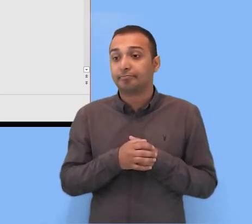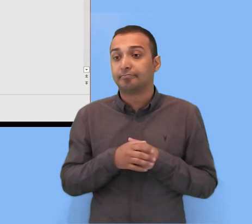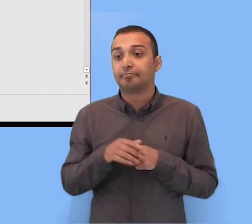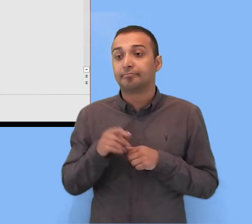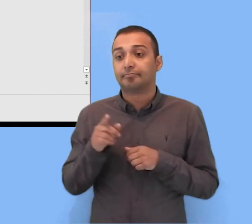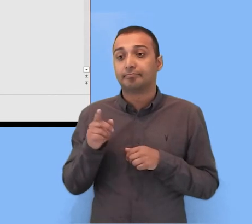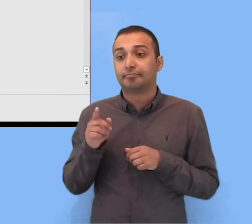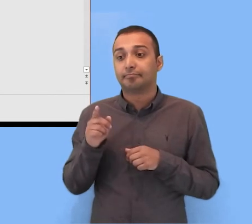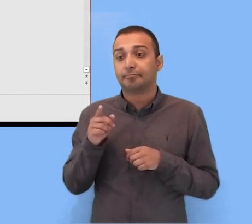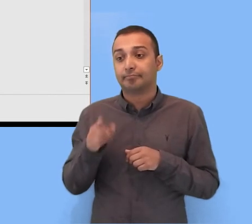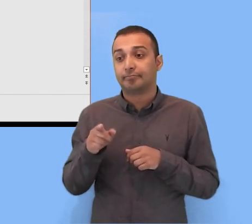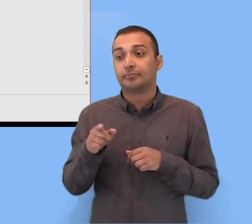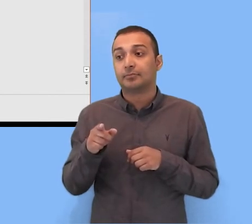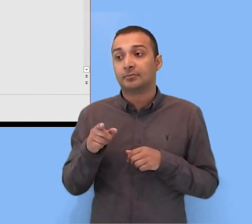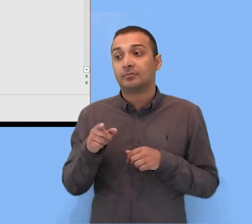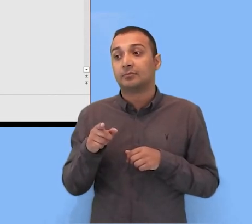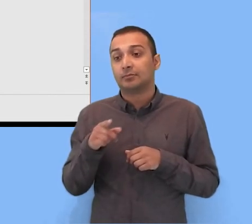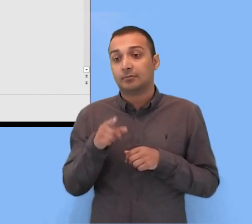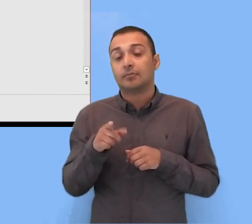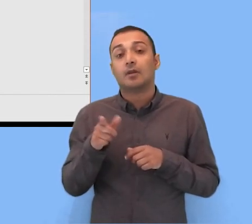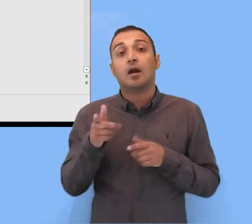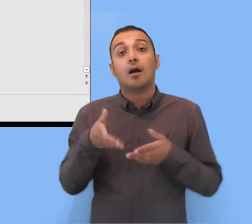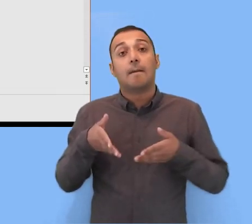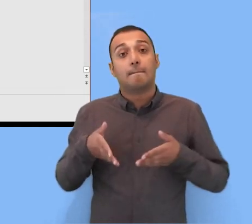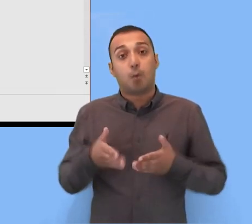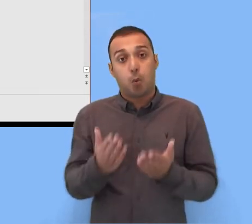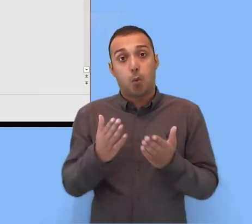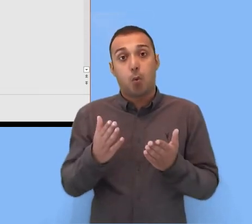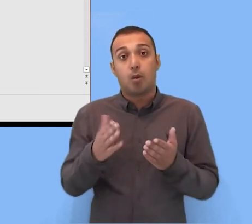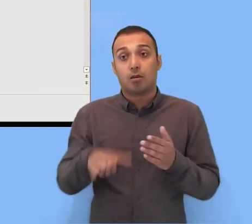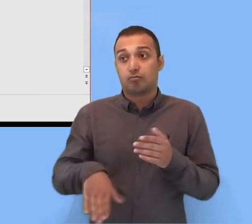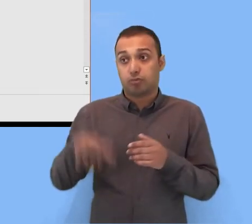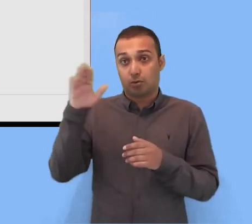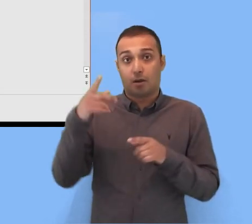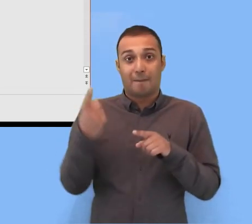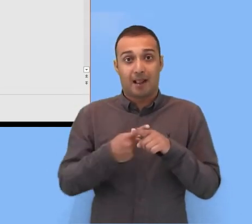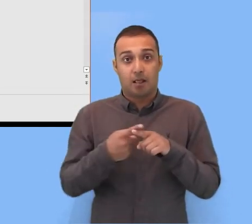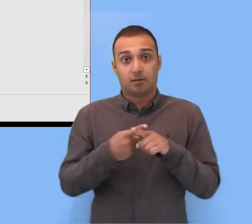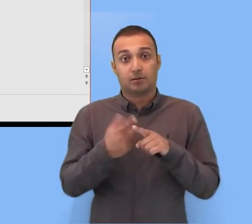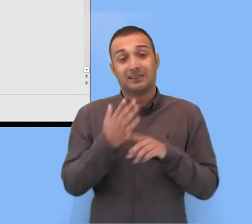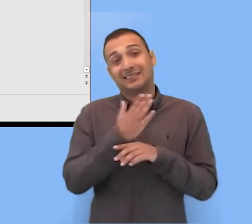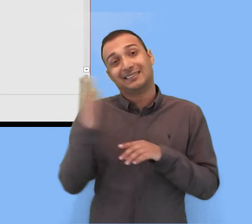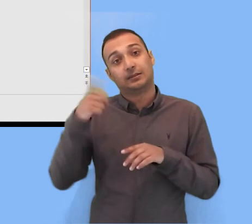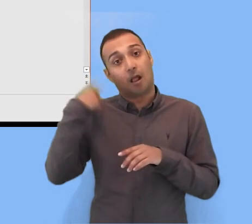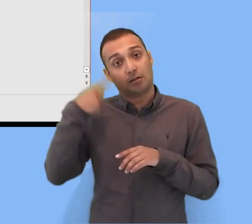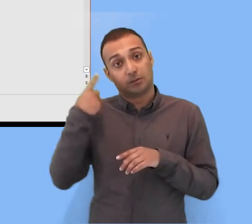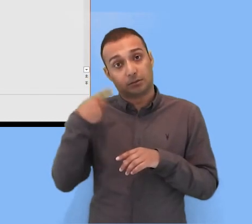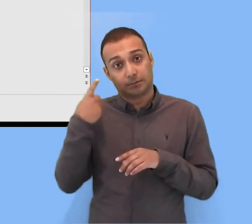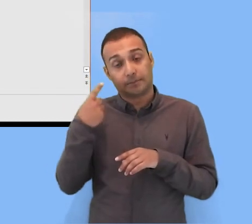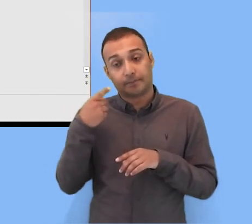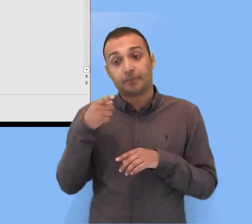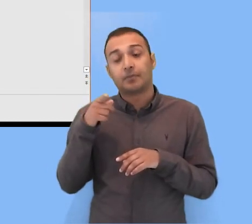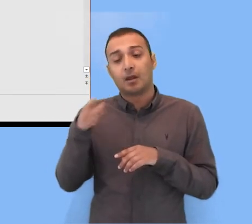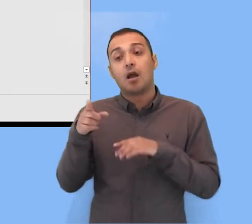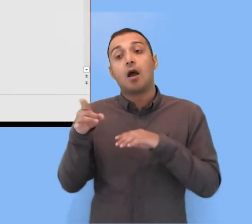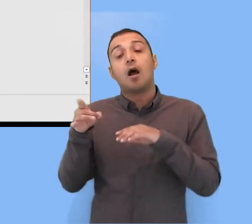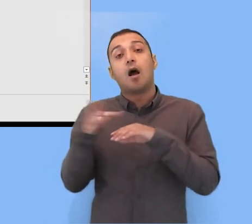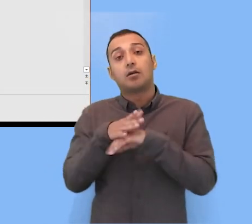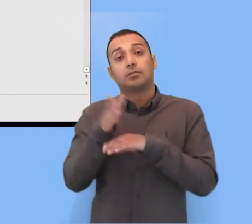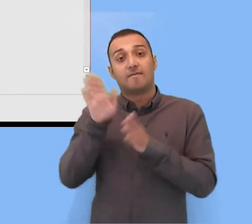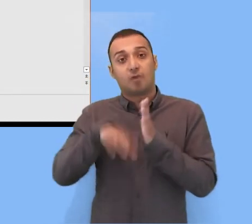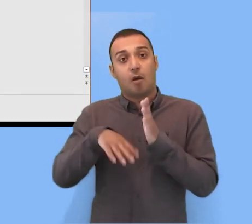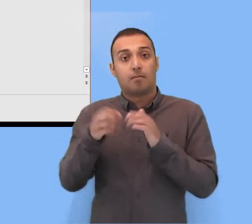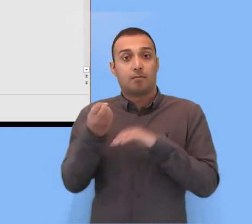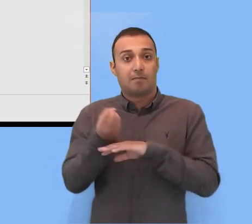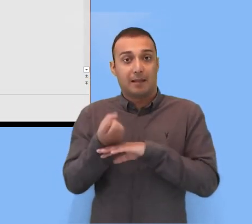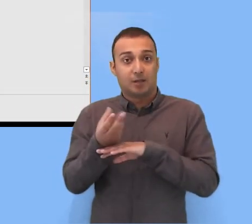she was born and raised in England, raised in East London, and her husband is from